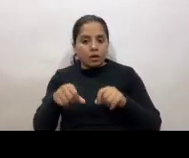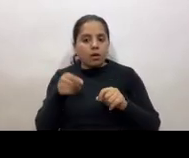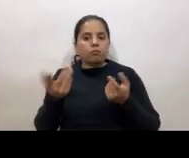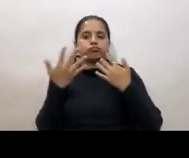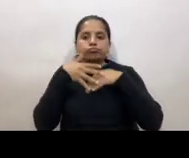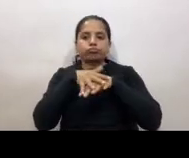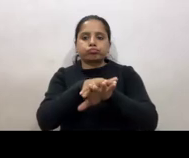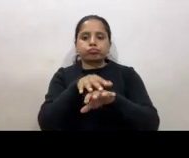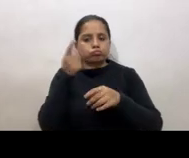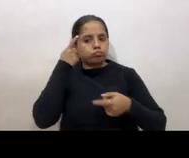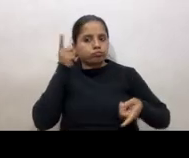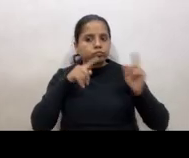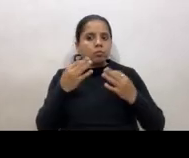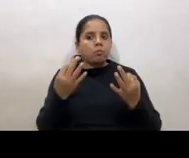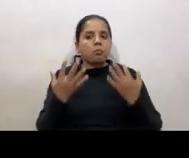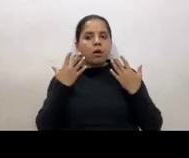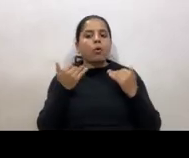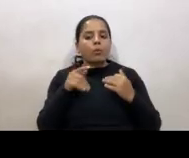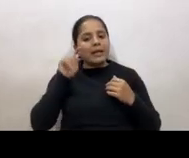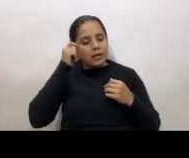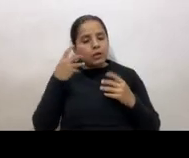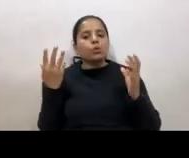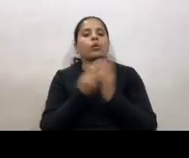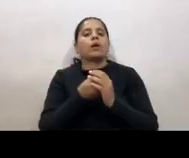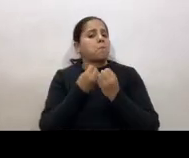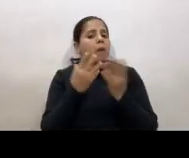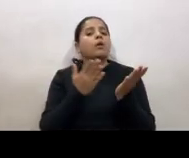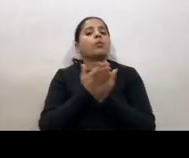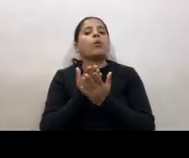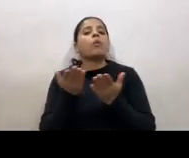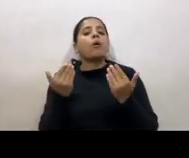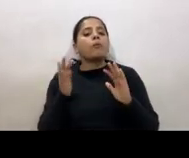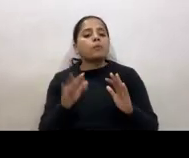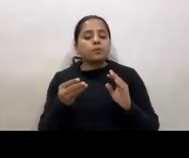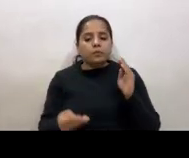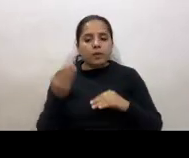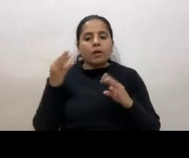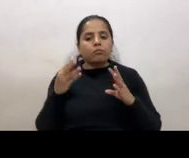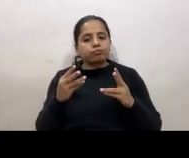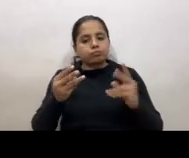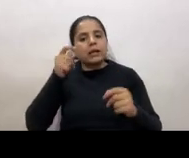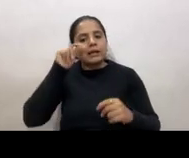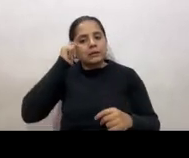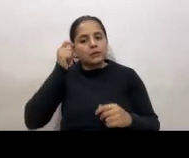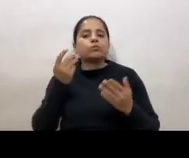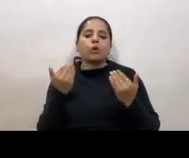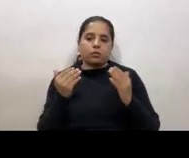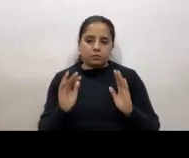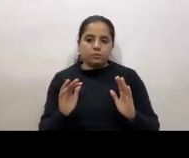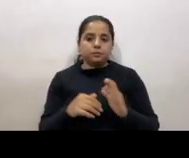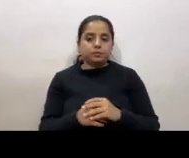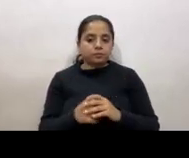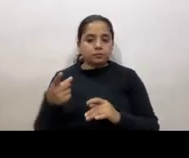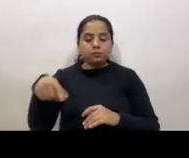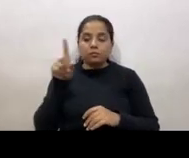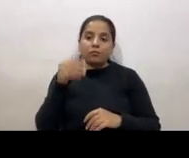blended strategically with English in many ways to increase fluency in English. Right? And you